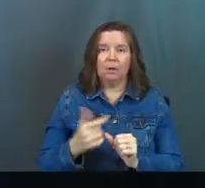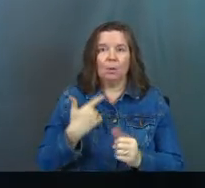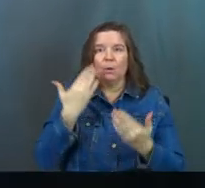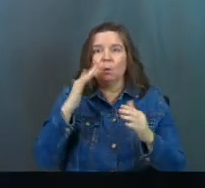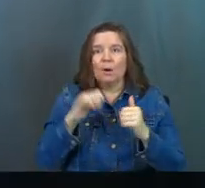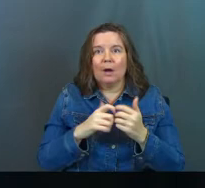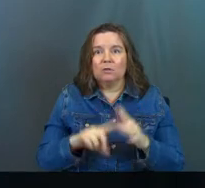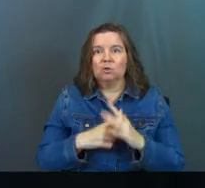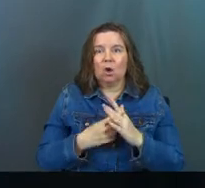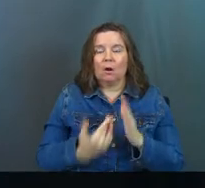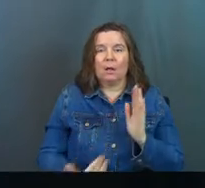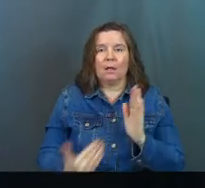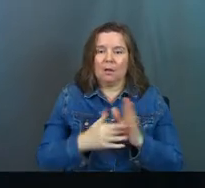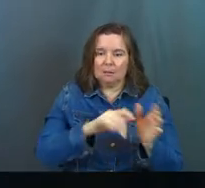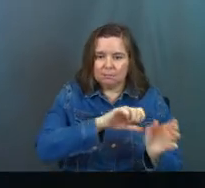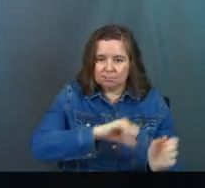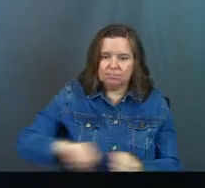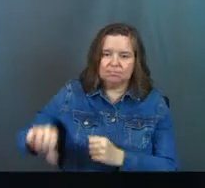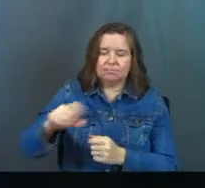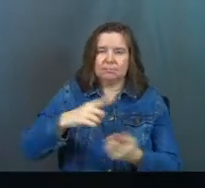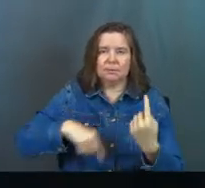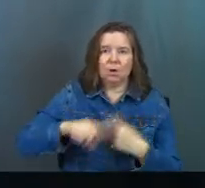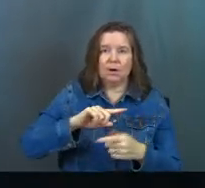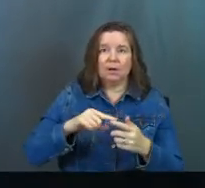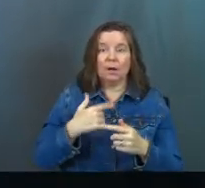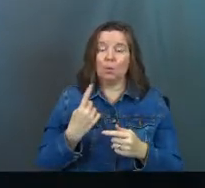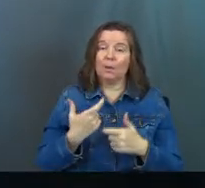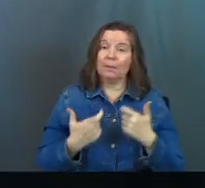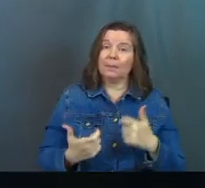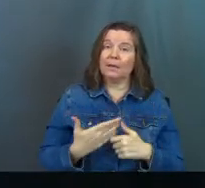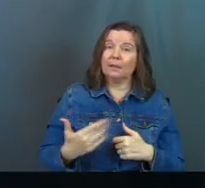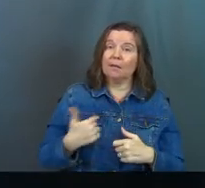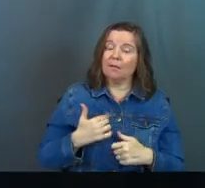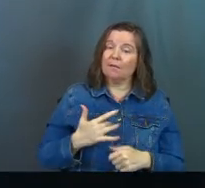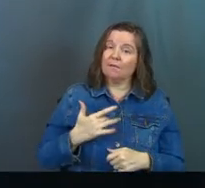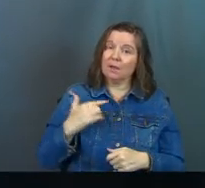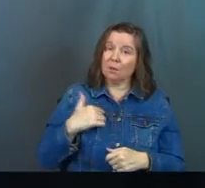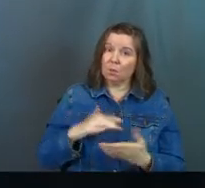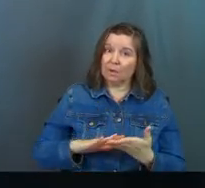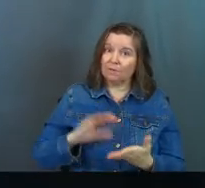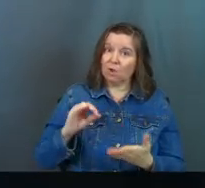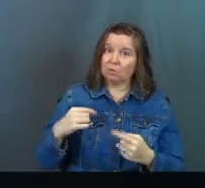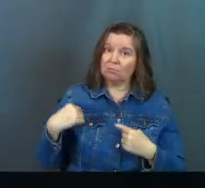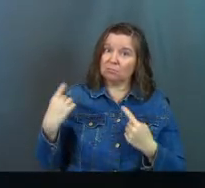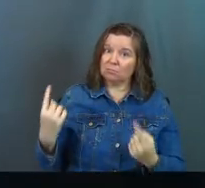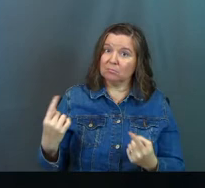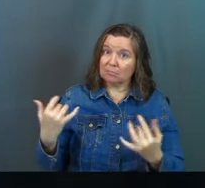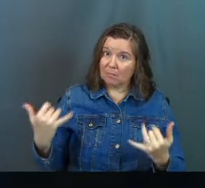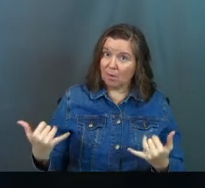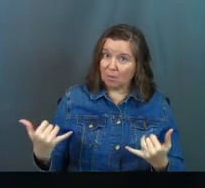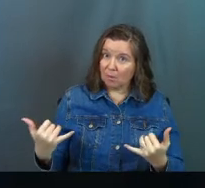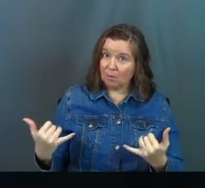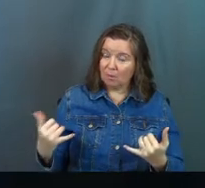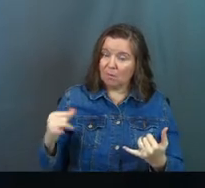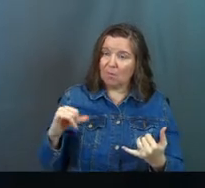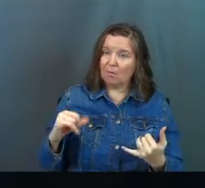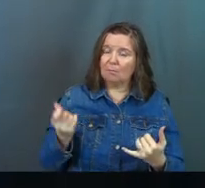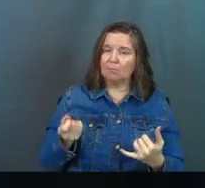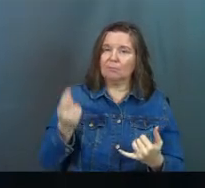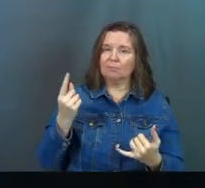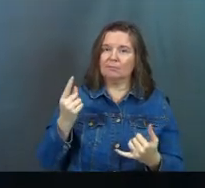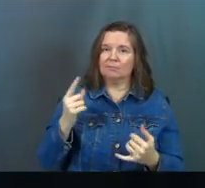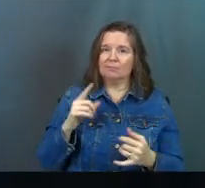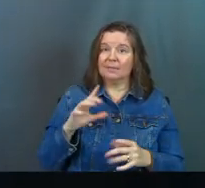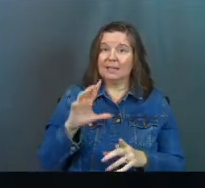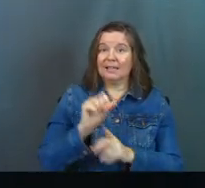We didn't know how to get things going again. And here's one of the biggest things that I feel like we've learned as of today. Catch me